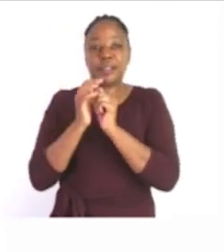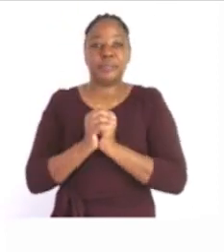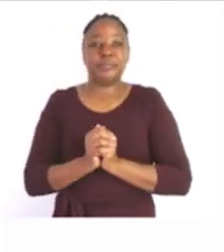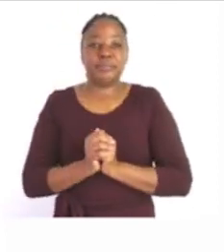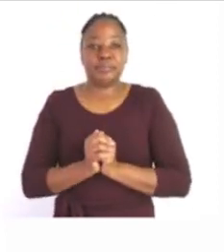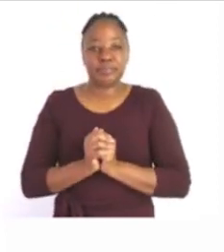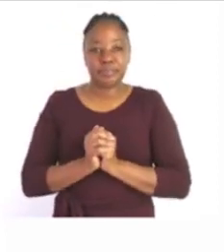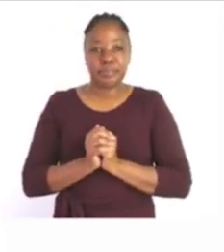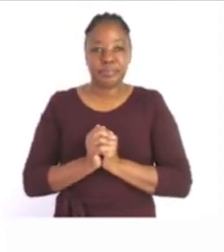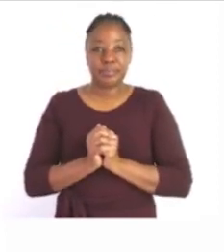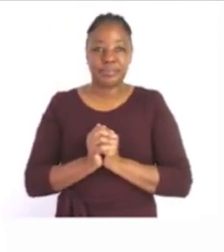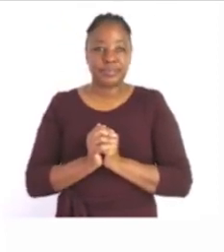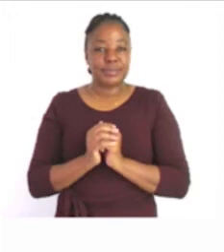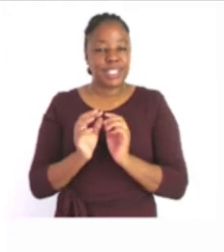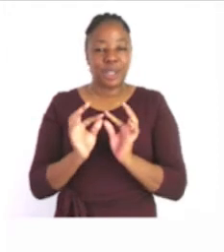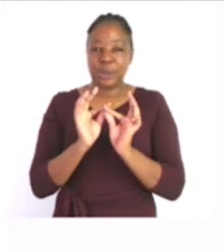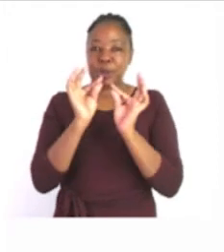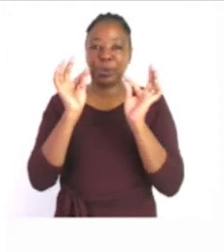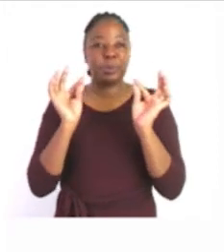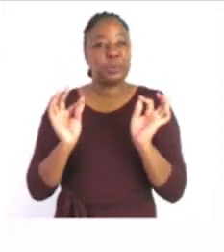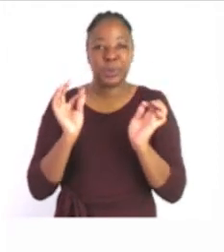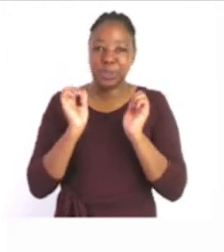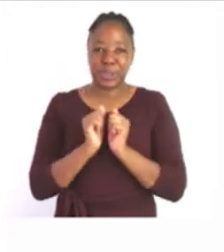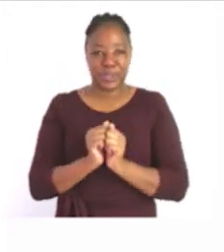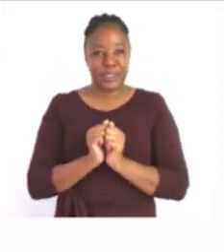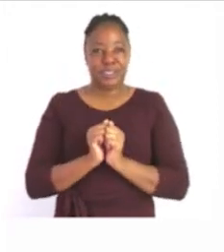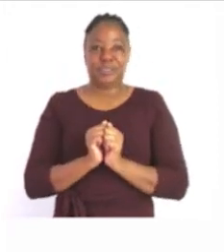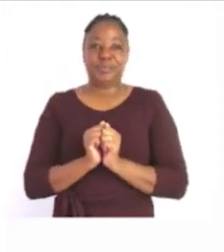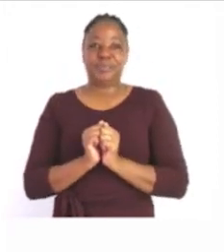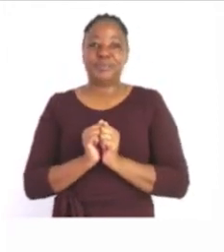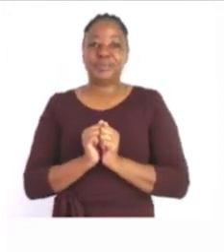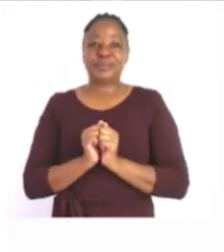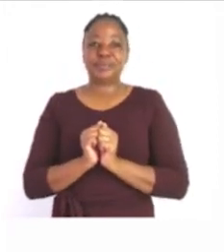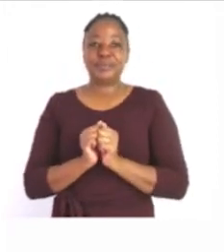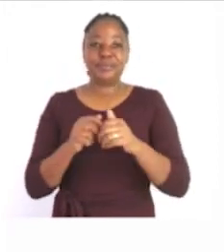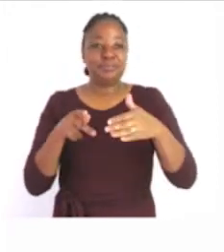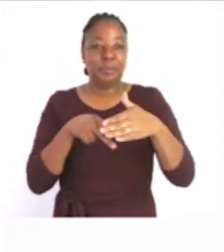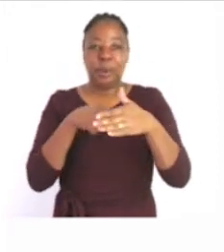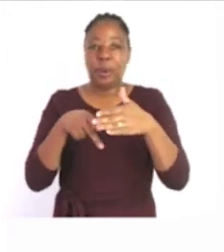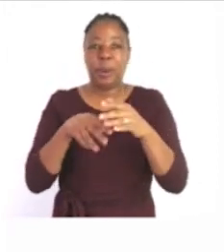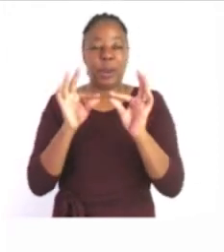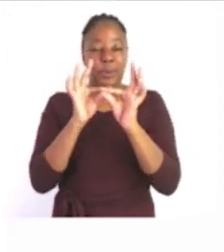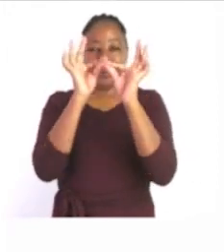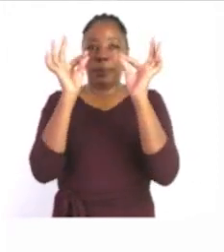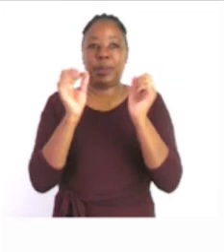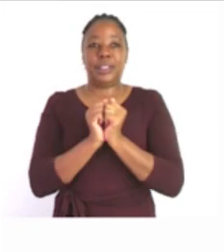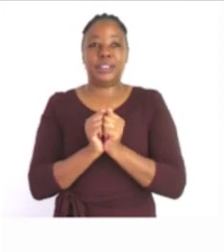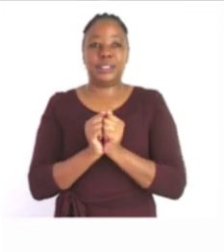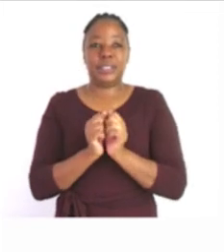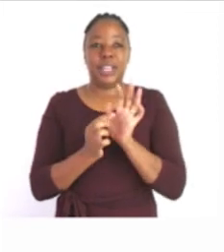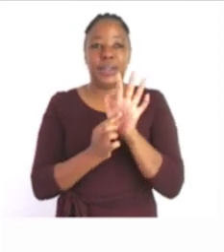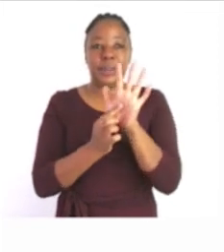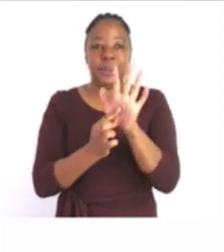Wow, I really love this poem. As you can see, they gave you an example just below